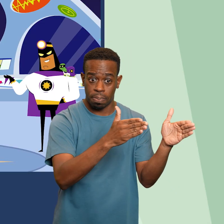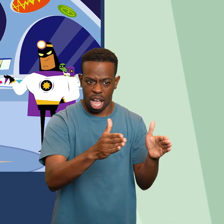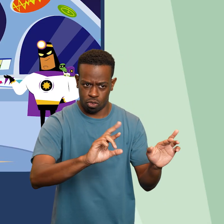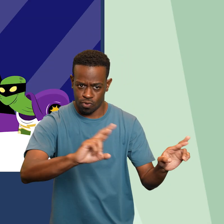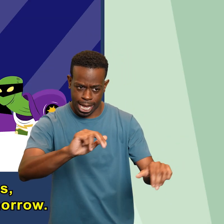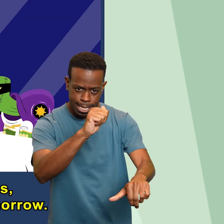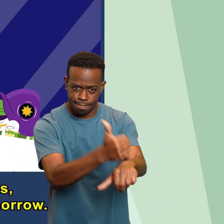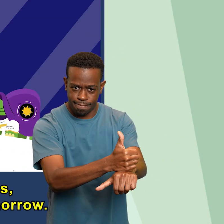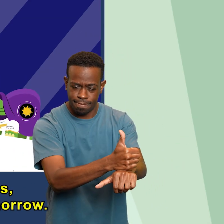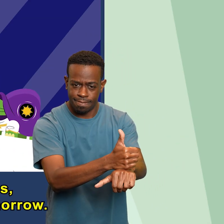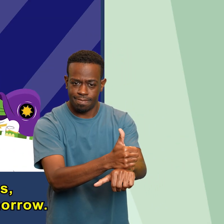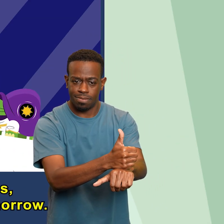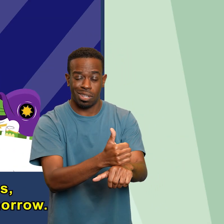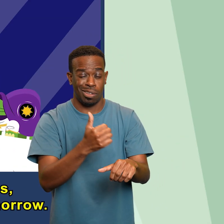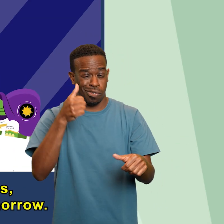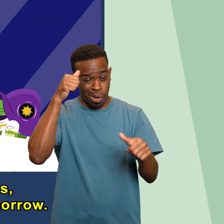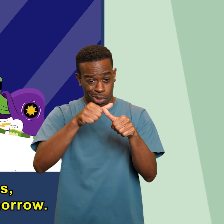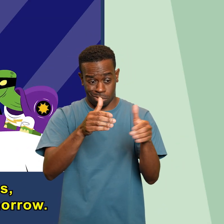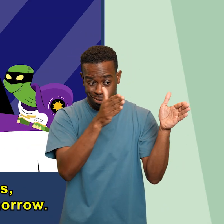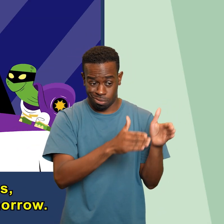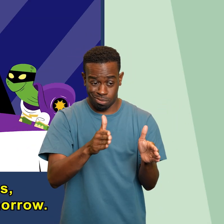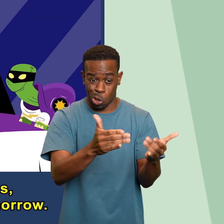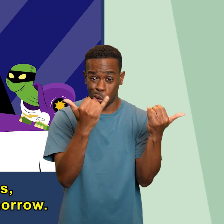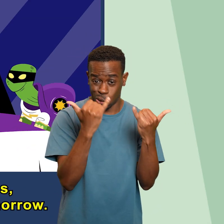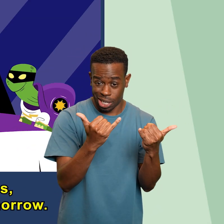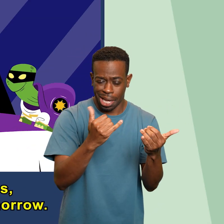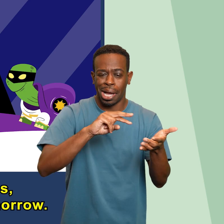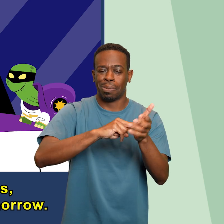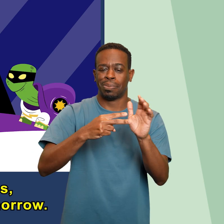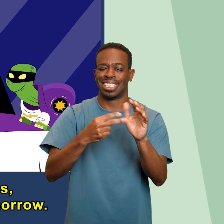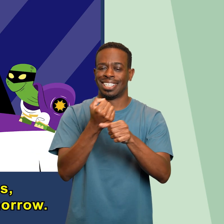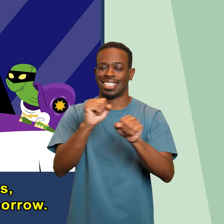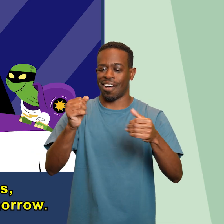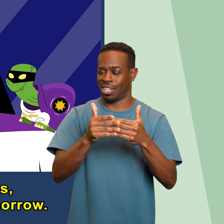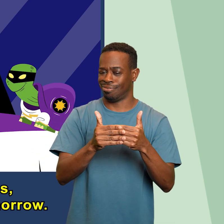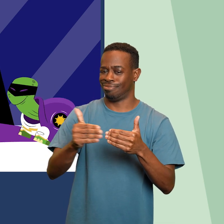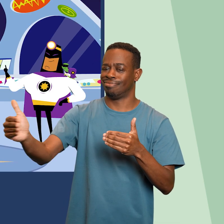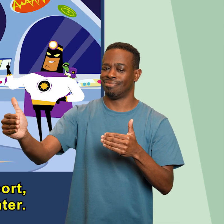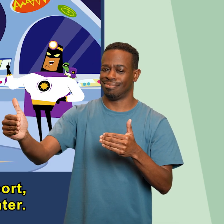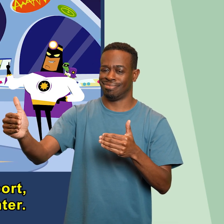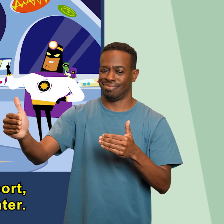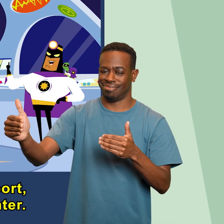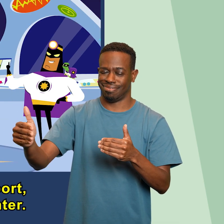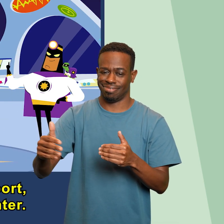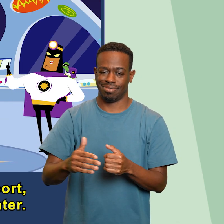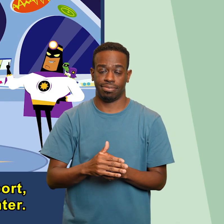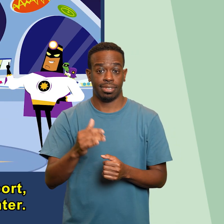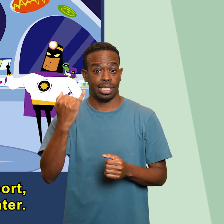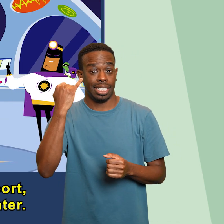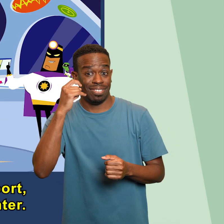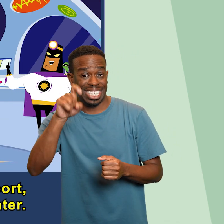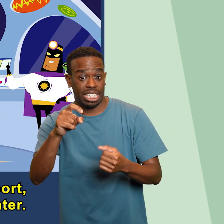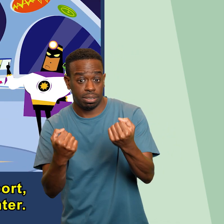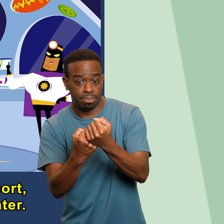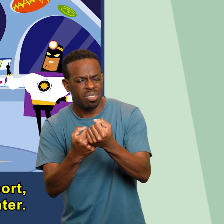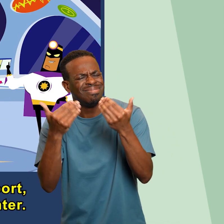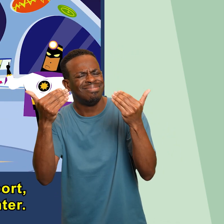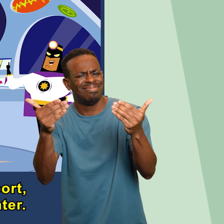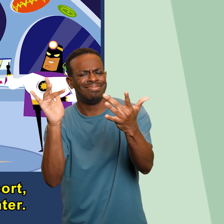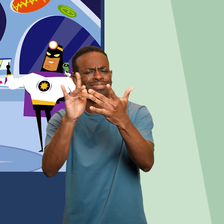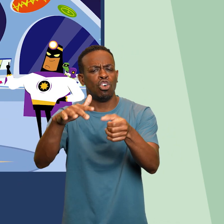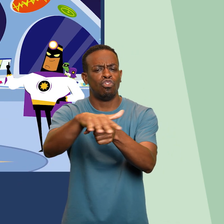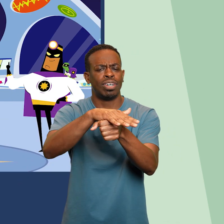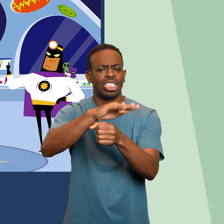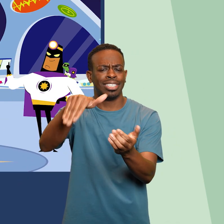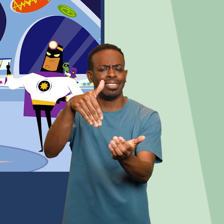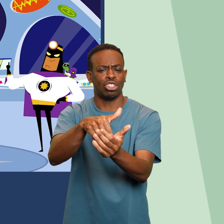plan. Remember, good citizens, prepare today for a safe tomorrow. And if you need any support, contact your regional